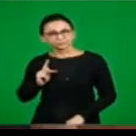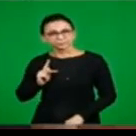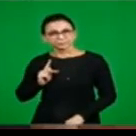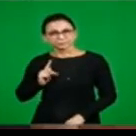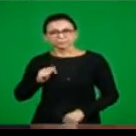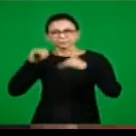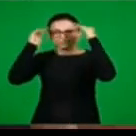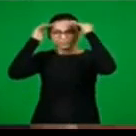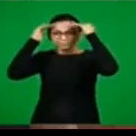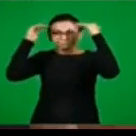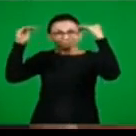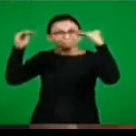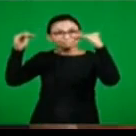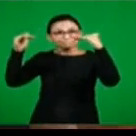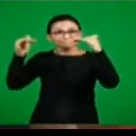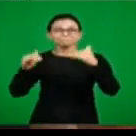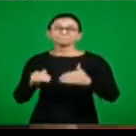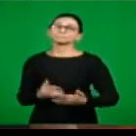So you kept the word.